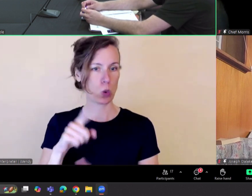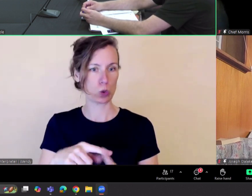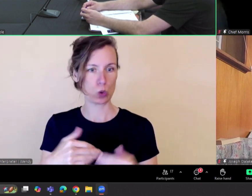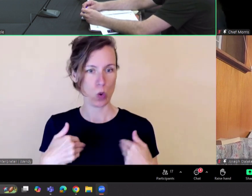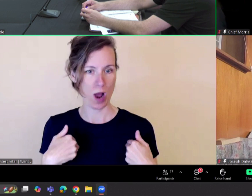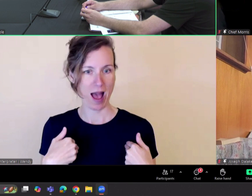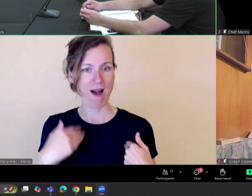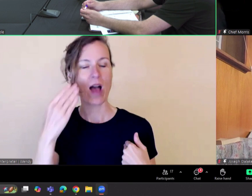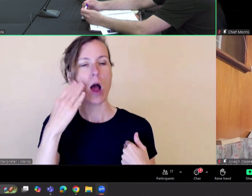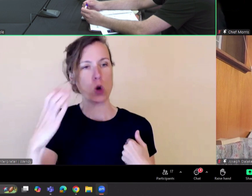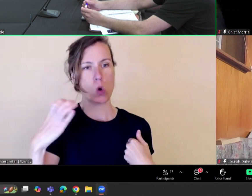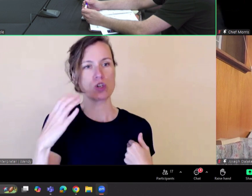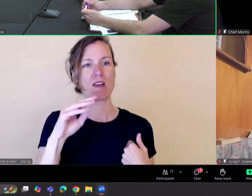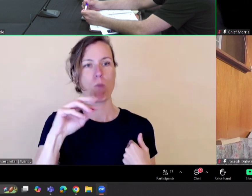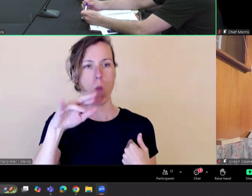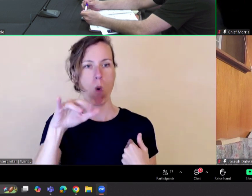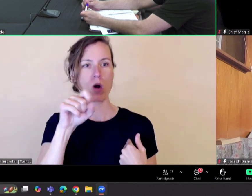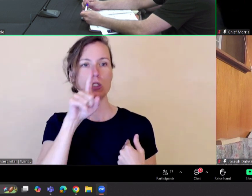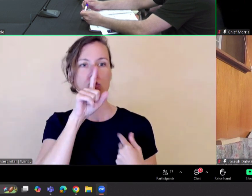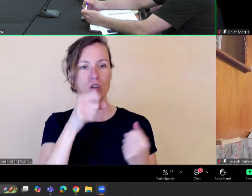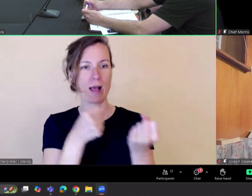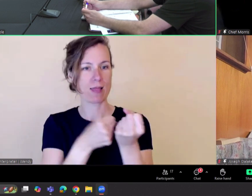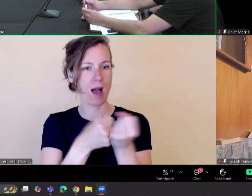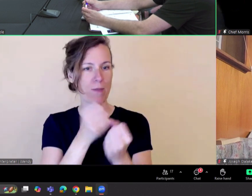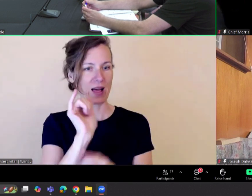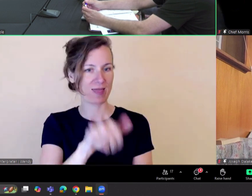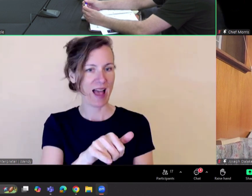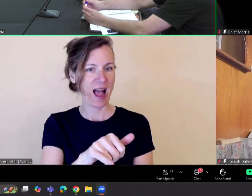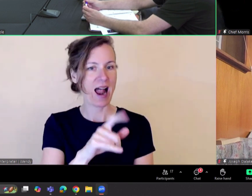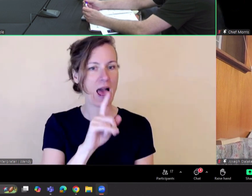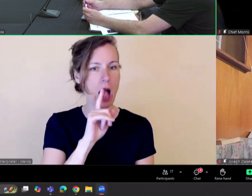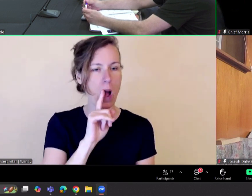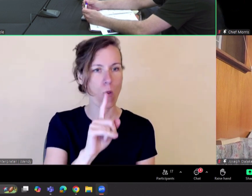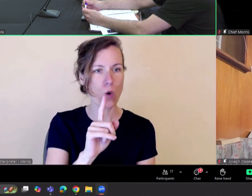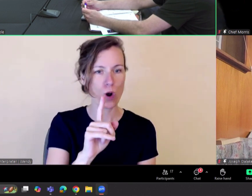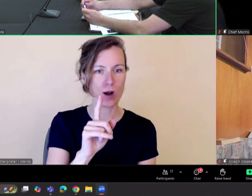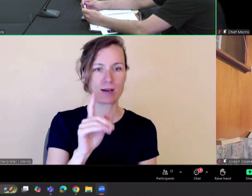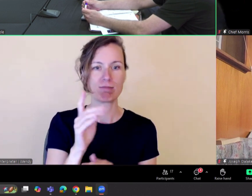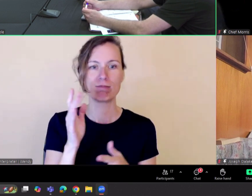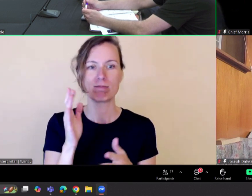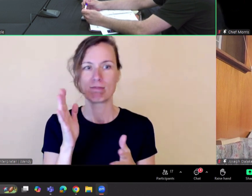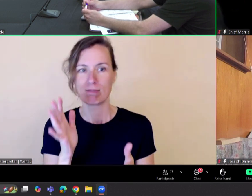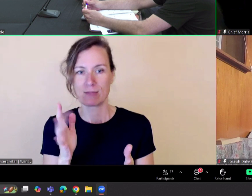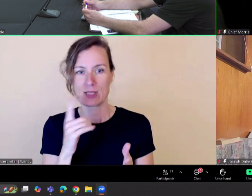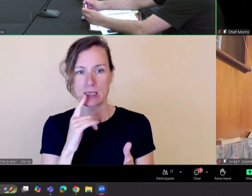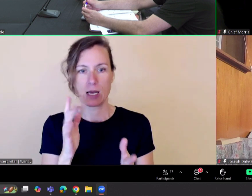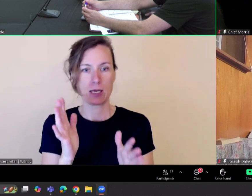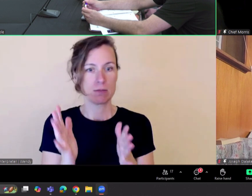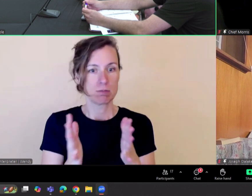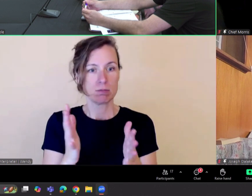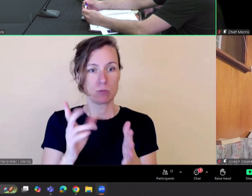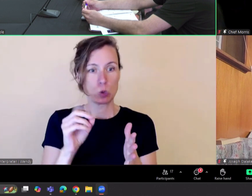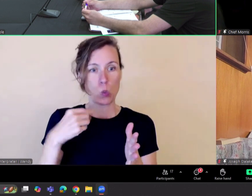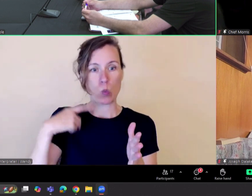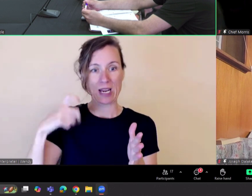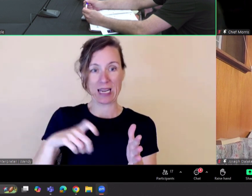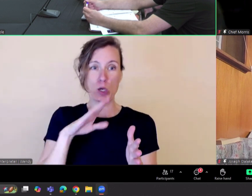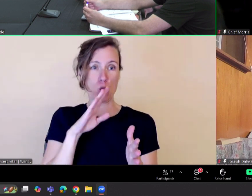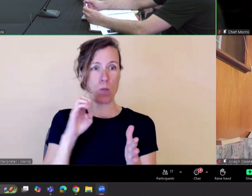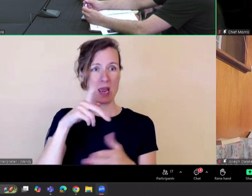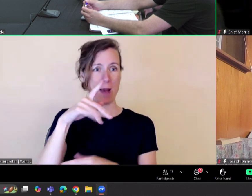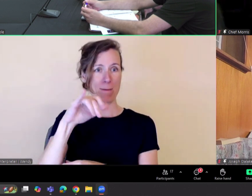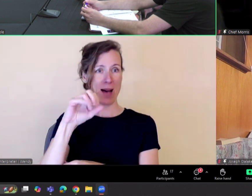be the pioneers of this technology in Prince George's County, in Maryland? Do we need to do that, or could we